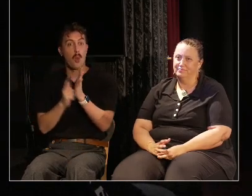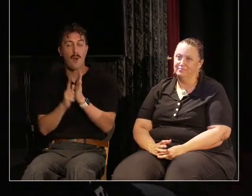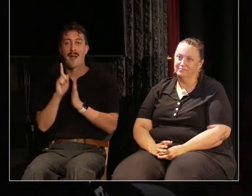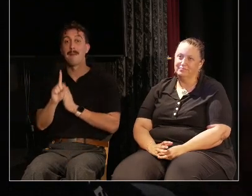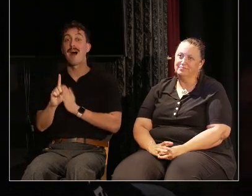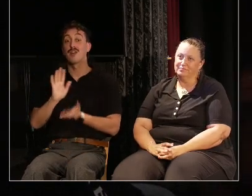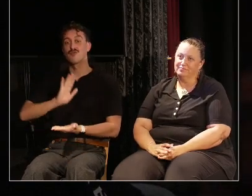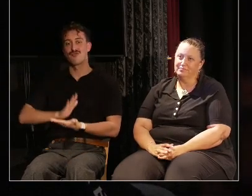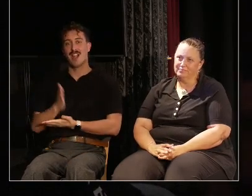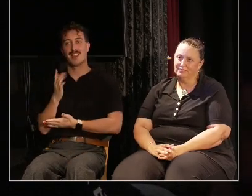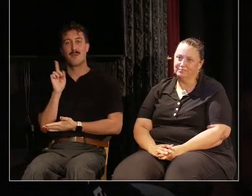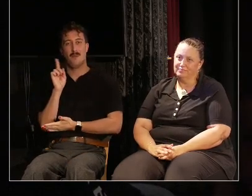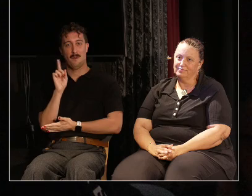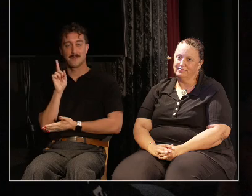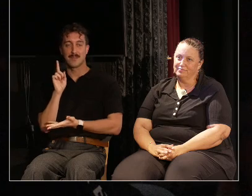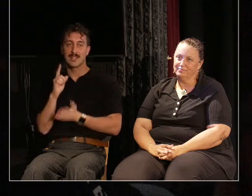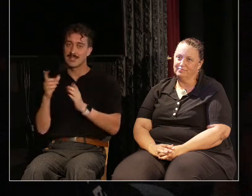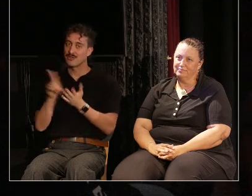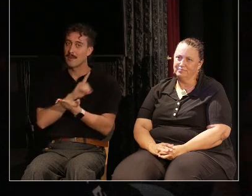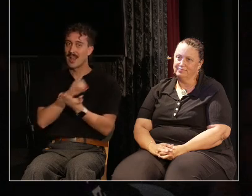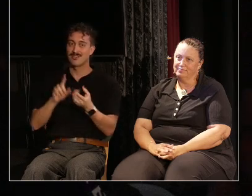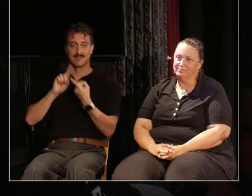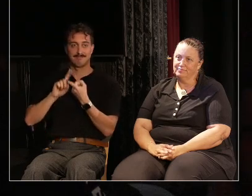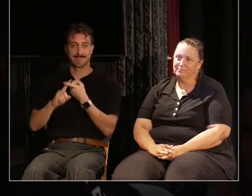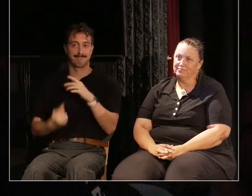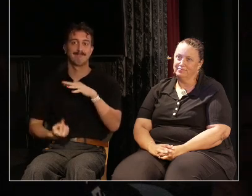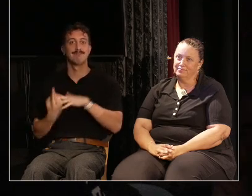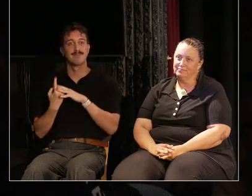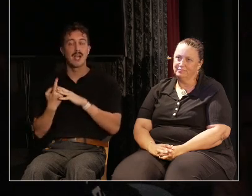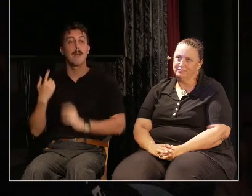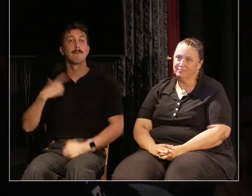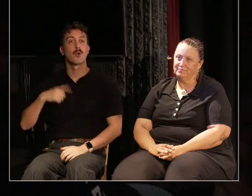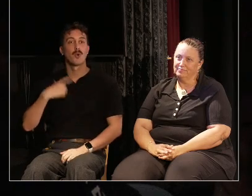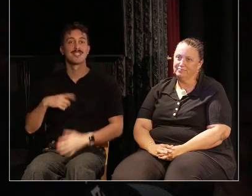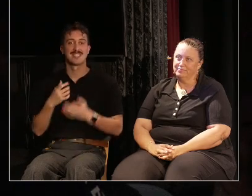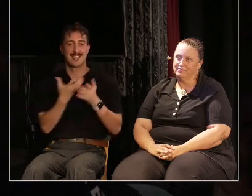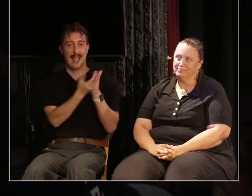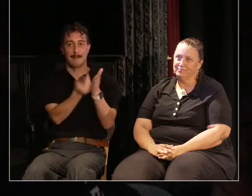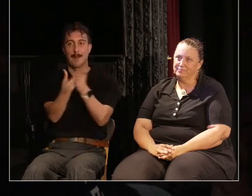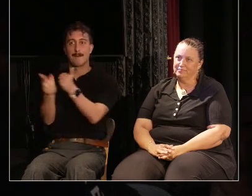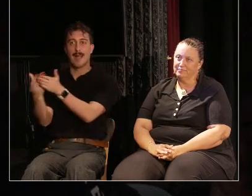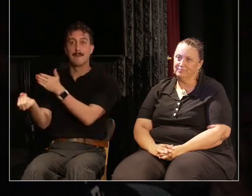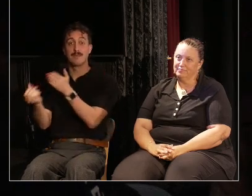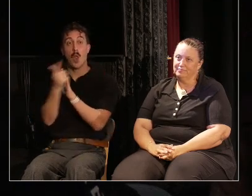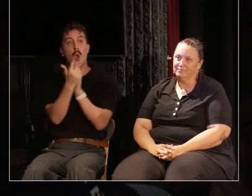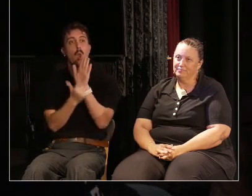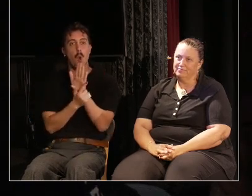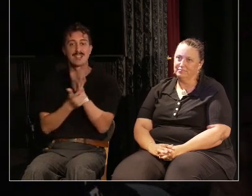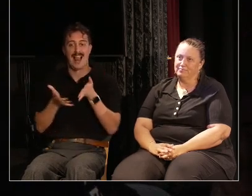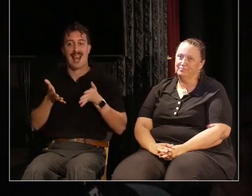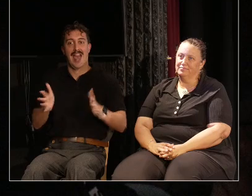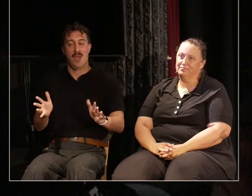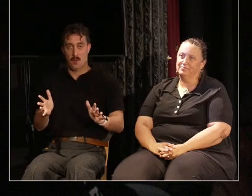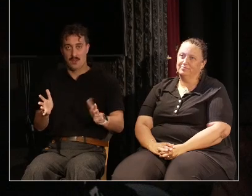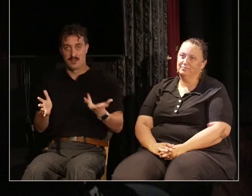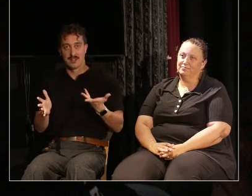discrimination is still happening because of gaps in our laws around the country that allow discrimination in religious schools